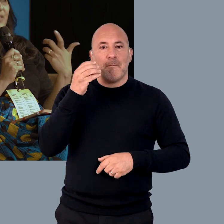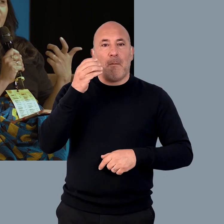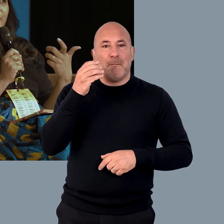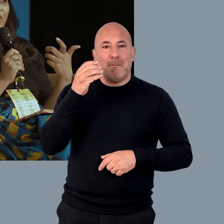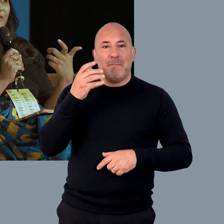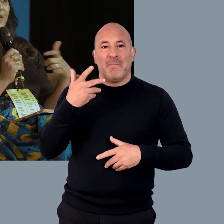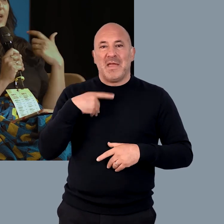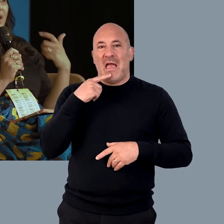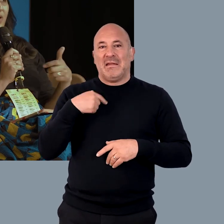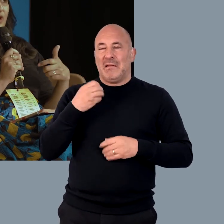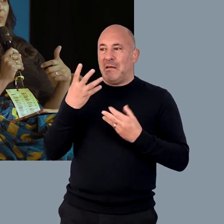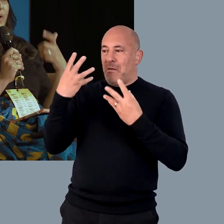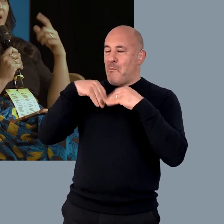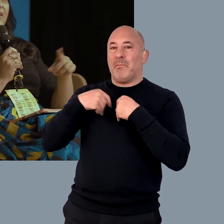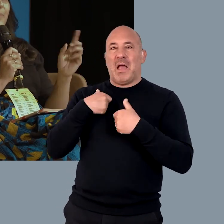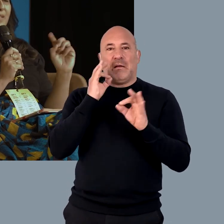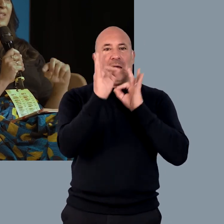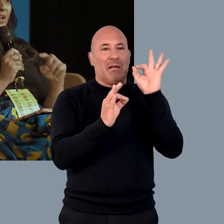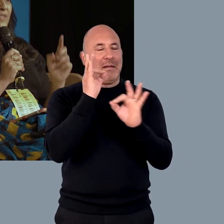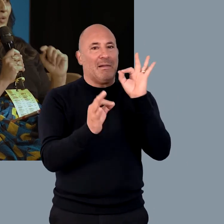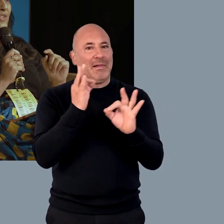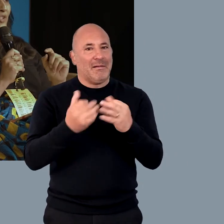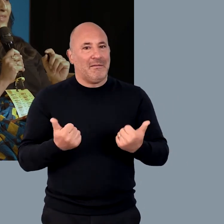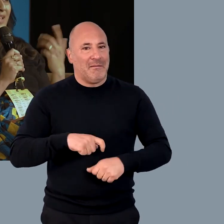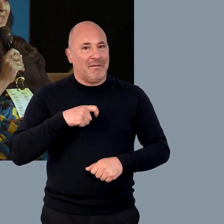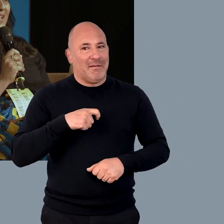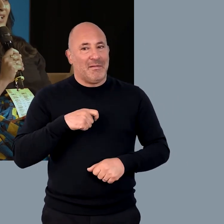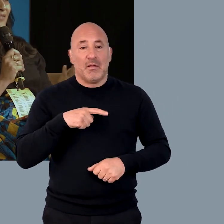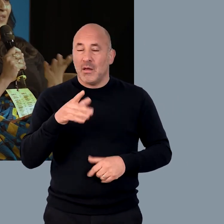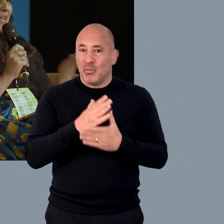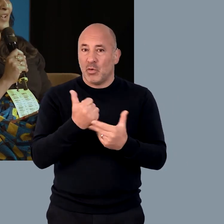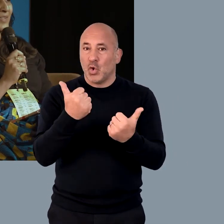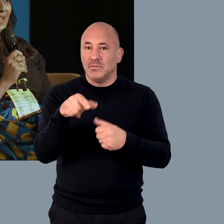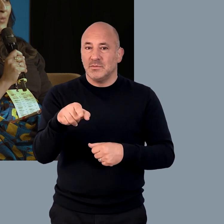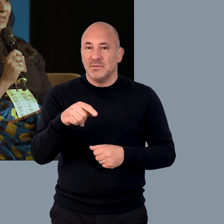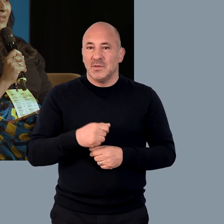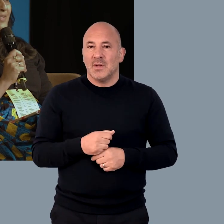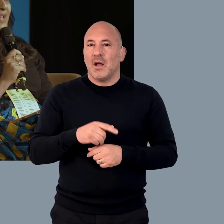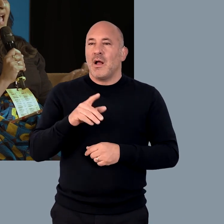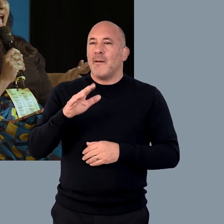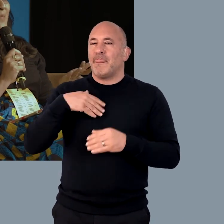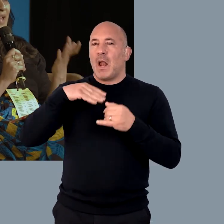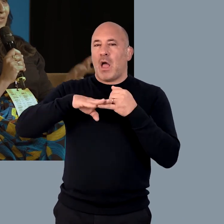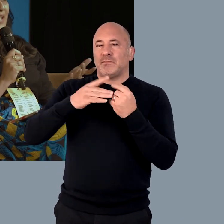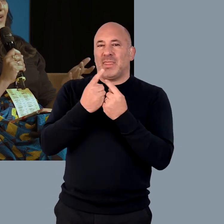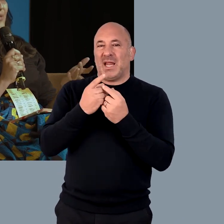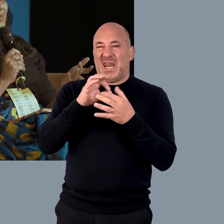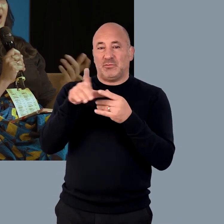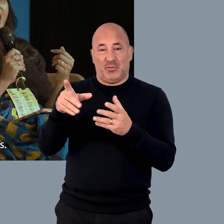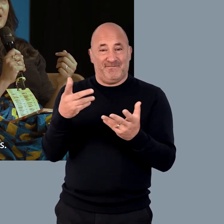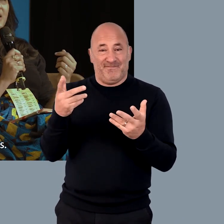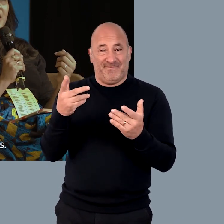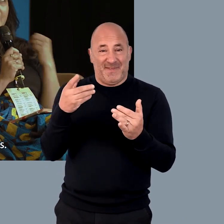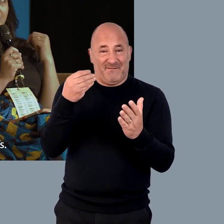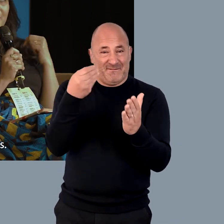again, they could just feel a bit more confident and knowledgeable and have a space to ask the questions they don't feel they can ask anywhere else. That really